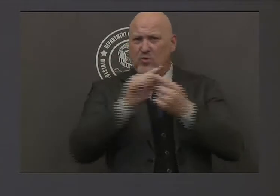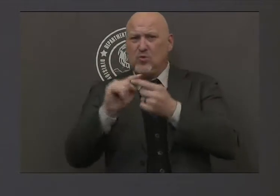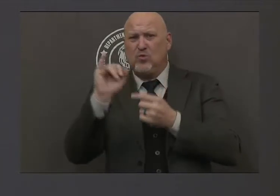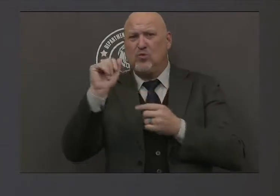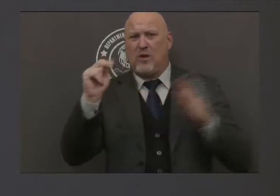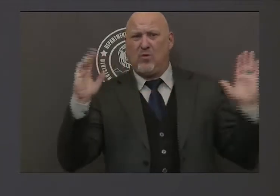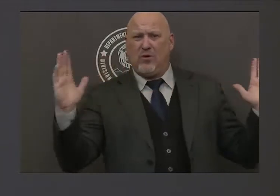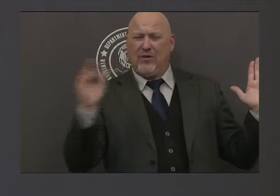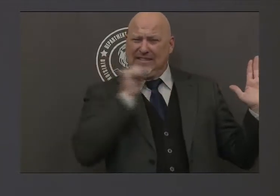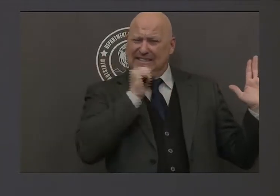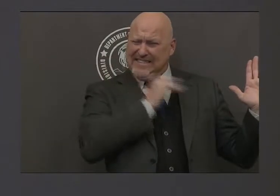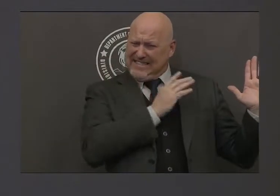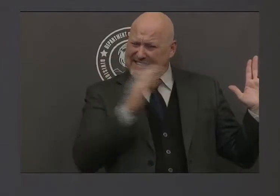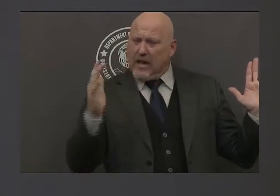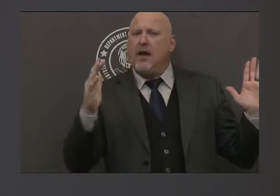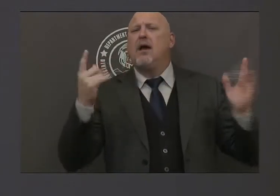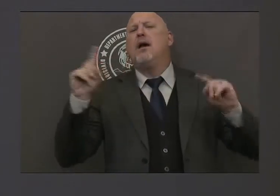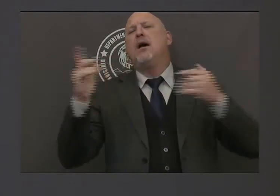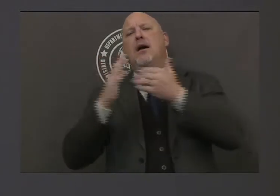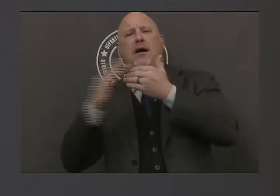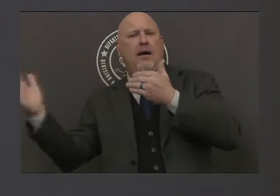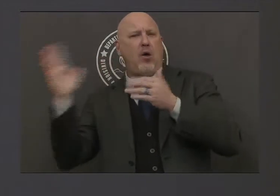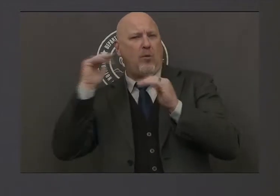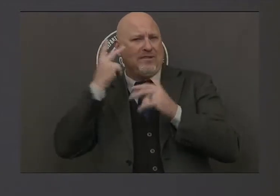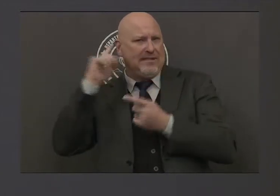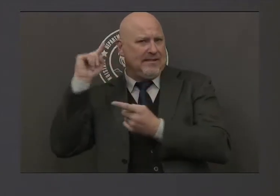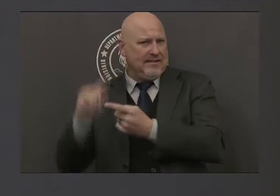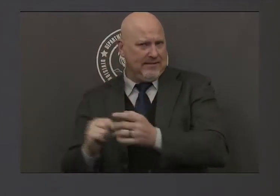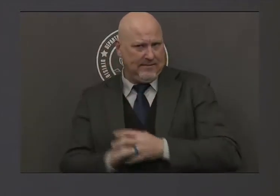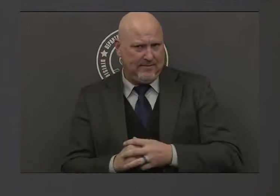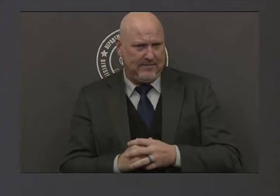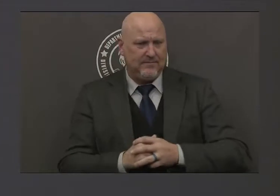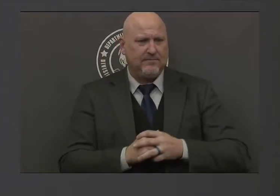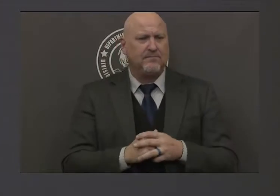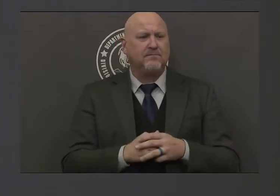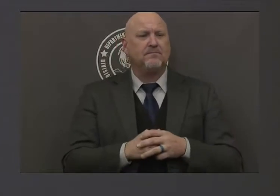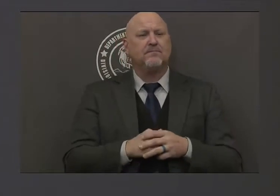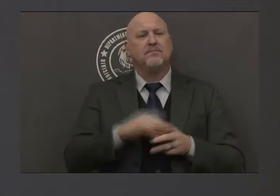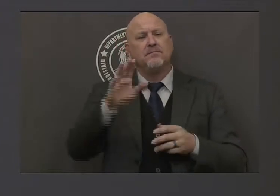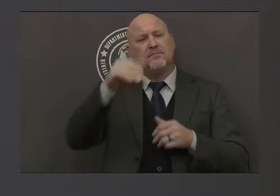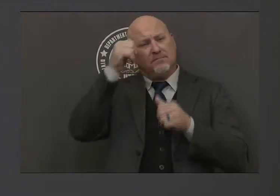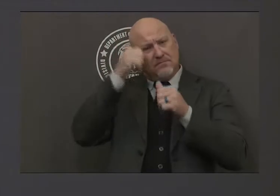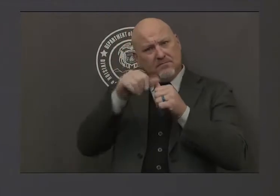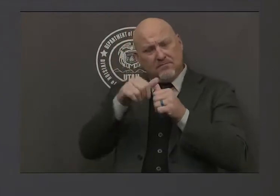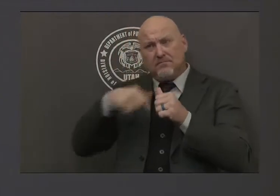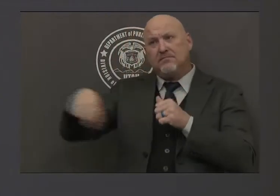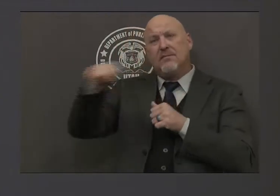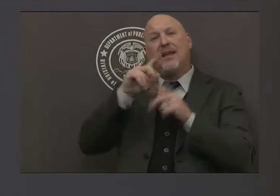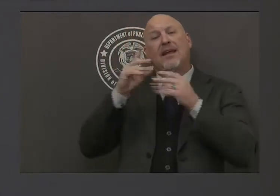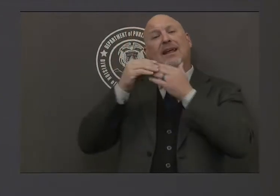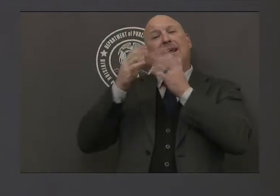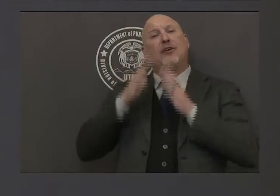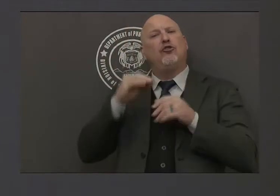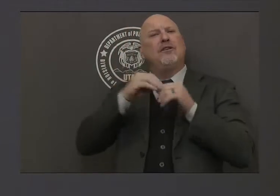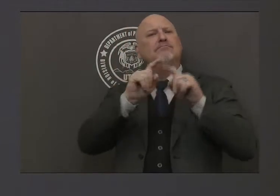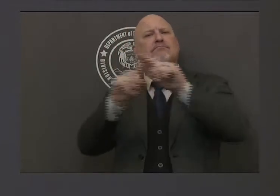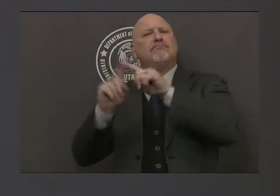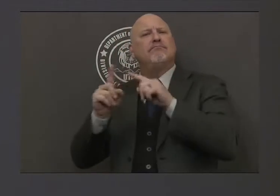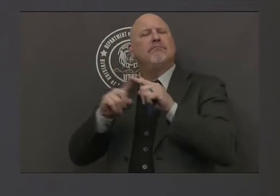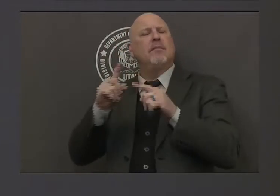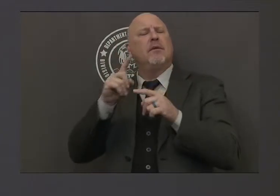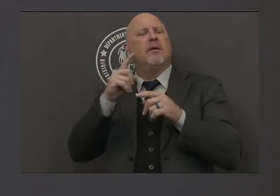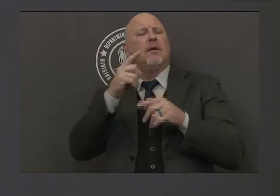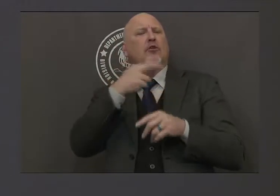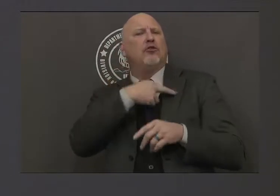there that are helping us. Our faith-based leaders have been stepping up and telling those in their congregations to follow